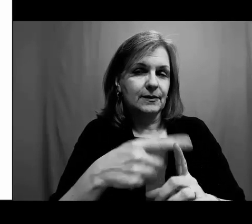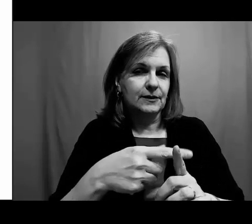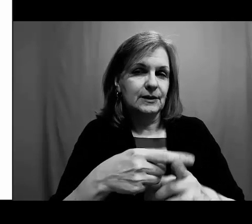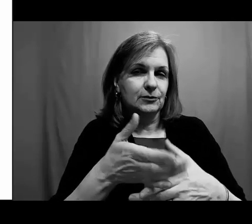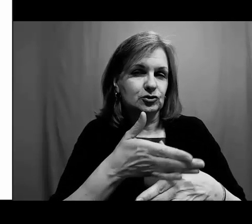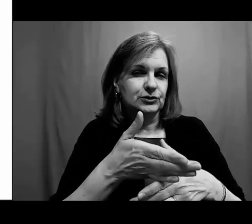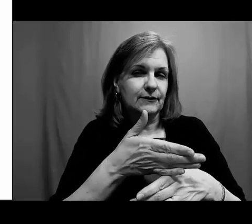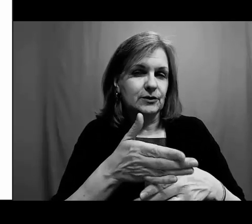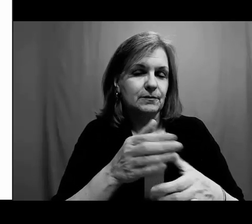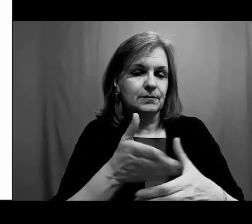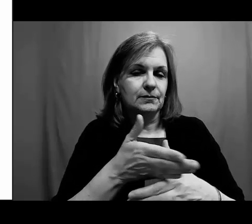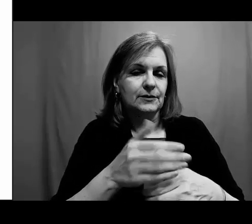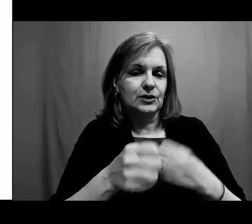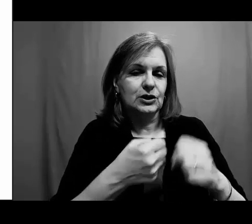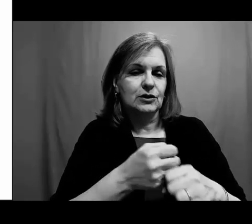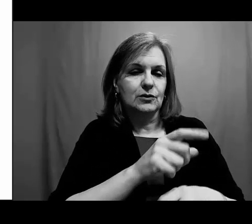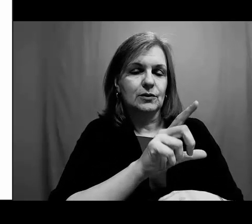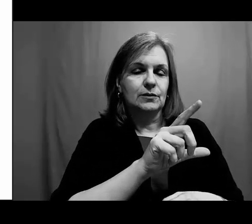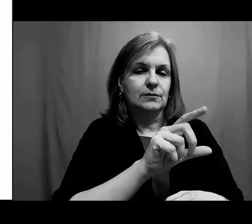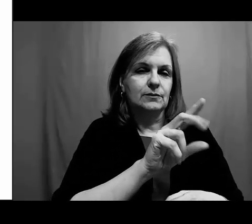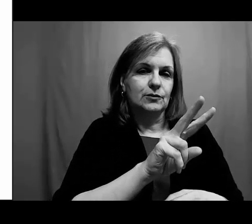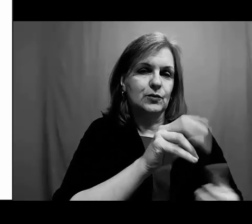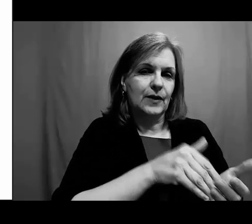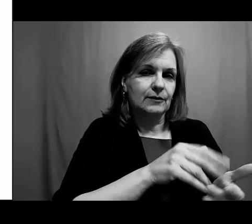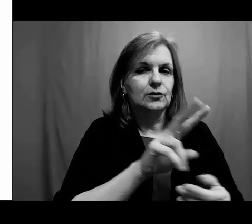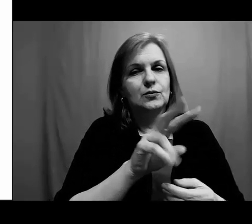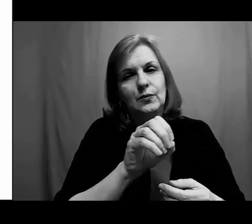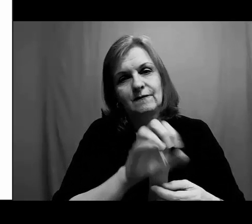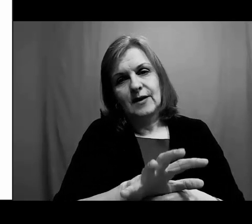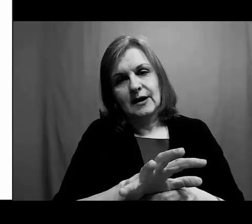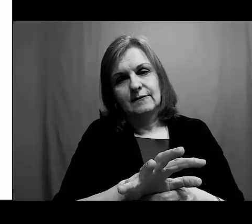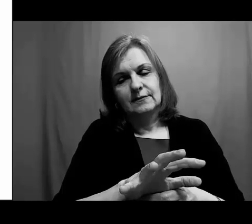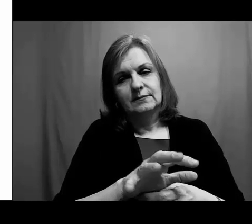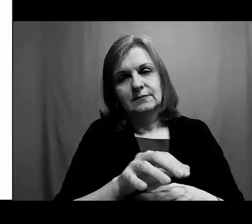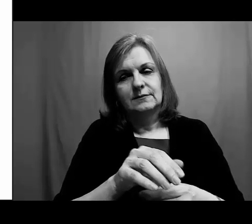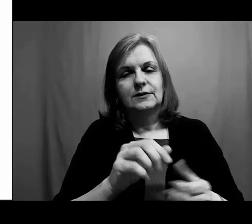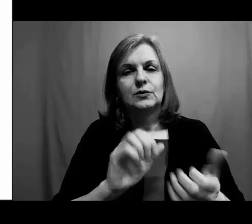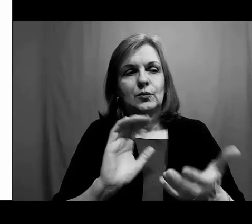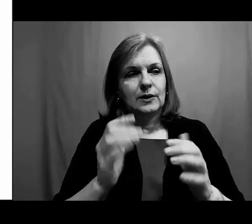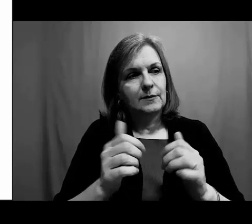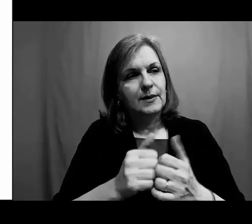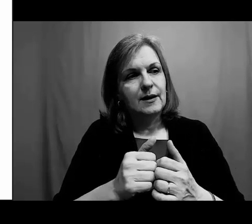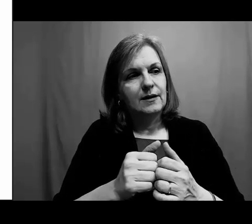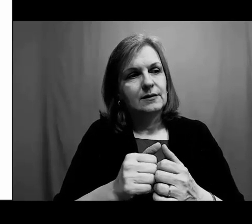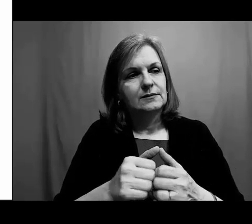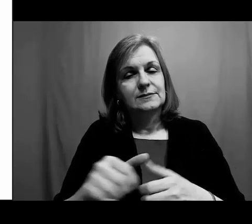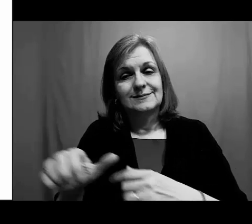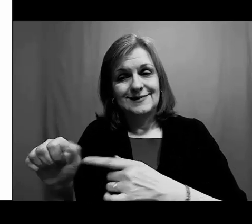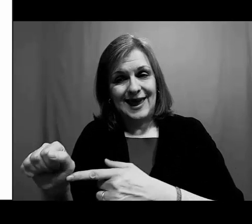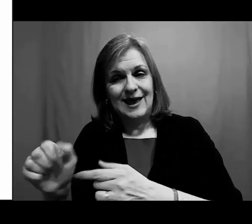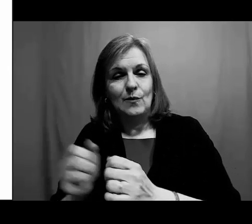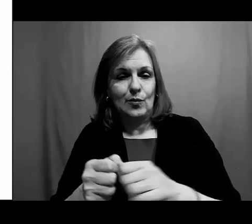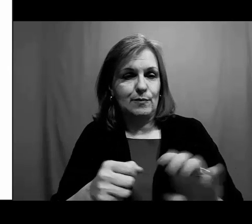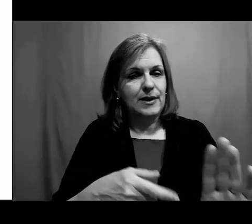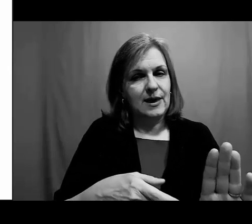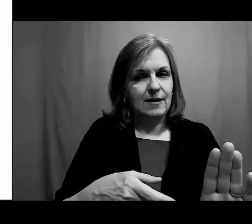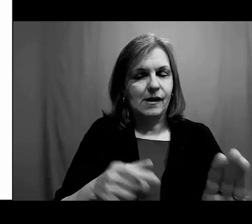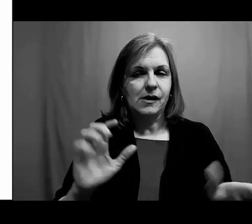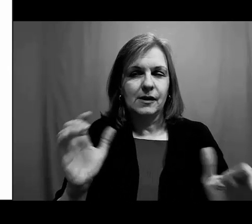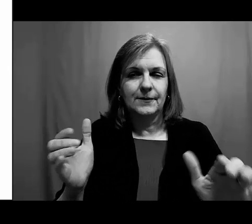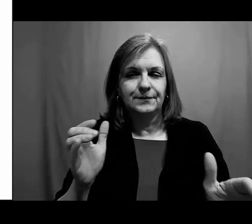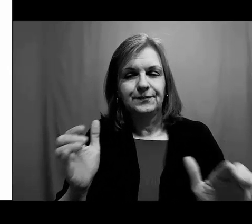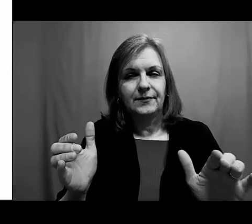temperature now between 2000 and 2005. So point A, we're going to compare to point B. And what we want to